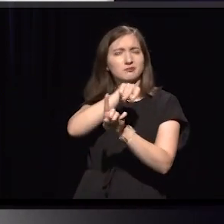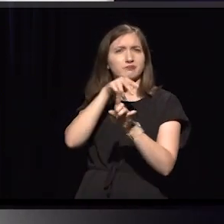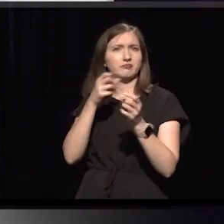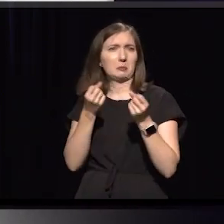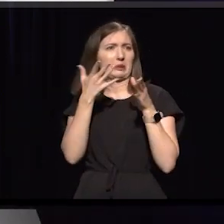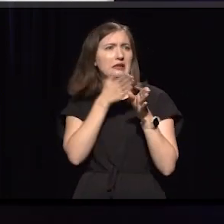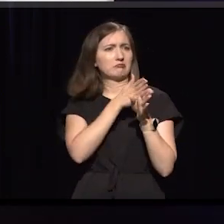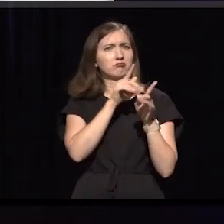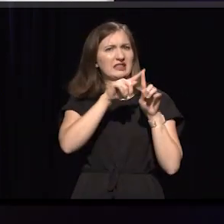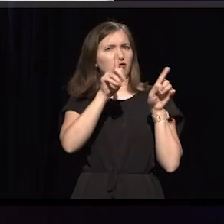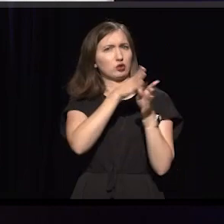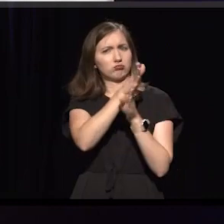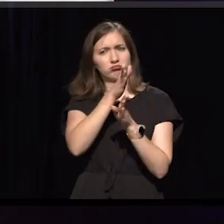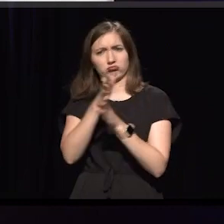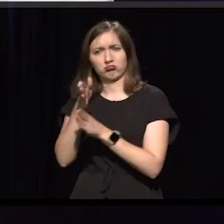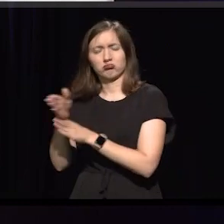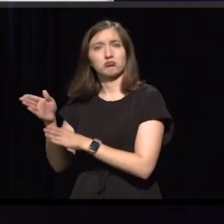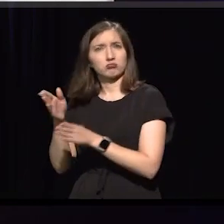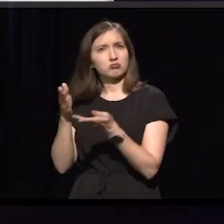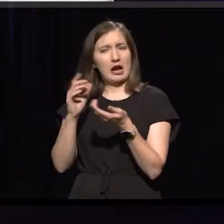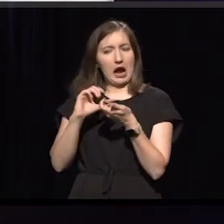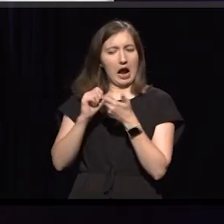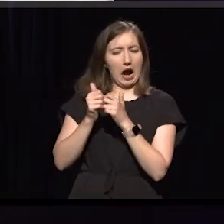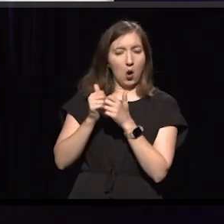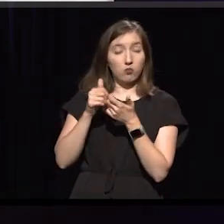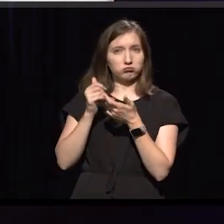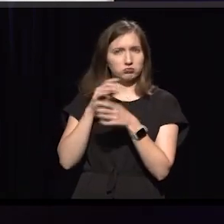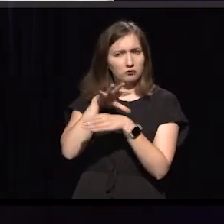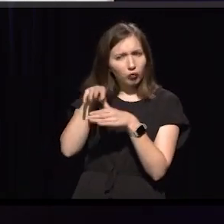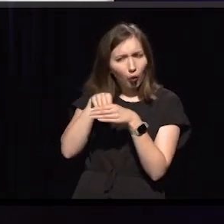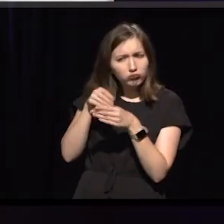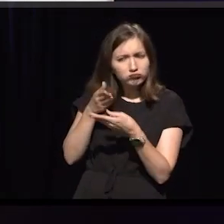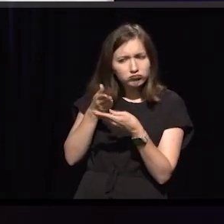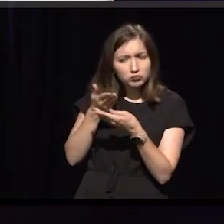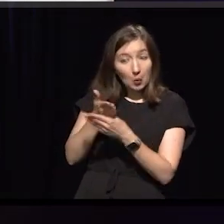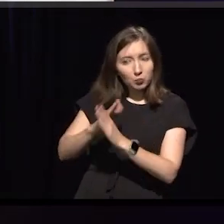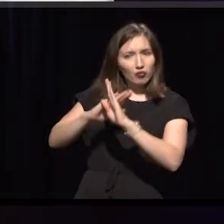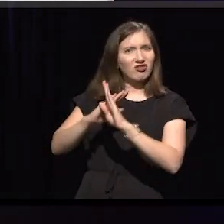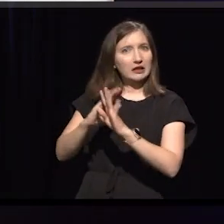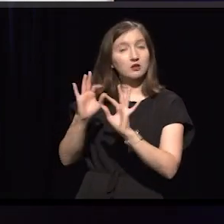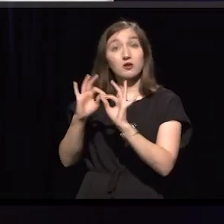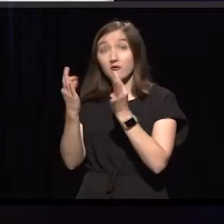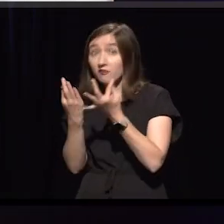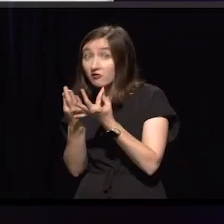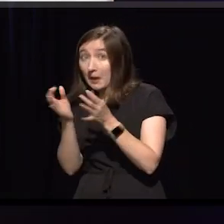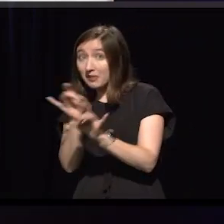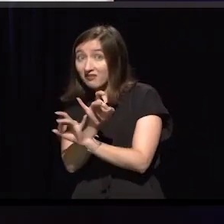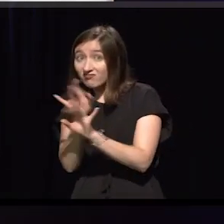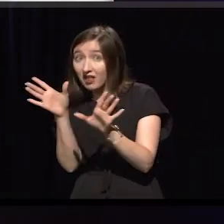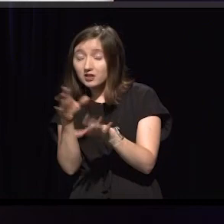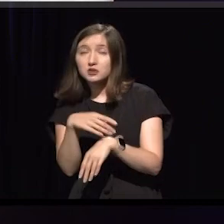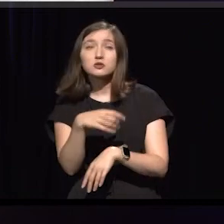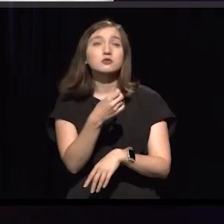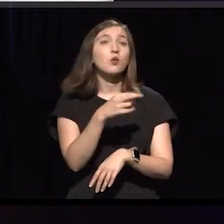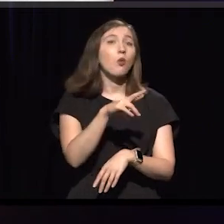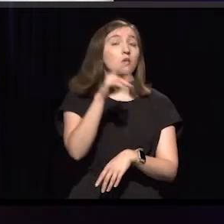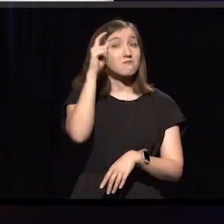multidisciplinary manner on how we prevent violence from happening in the first place, from domestic violence to mental